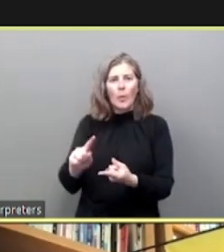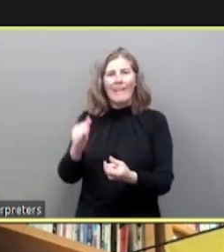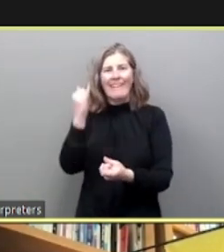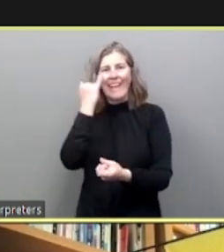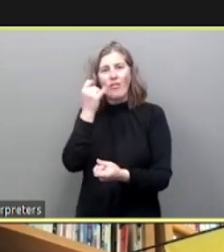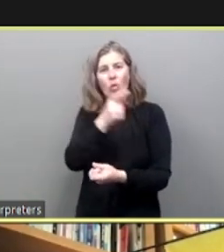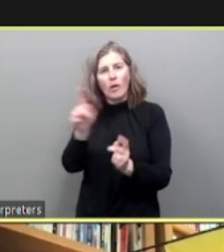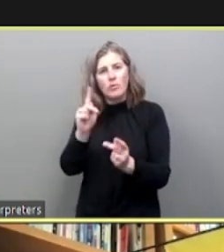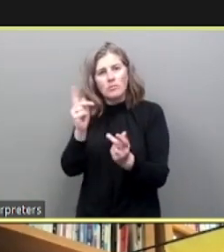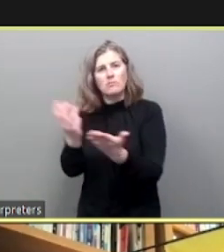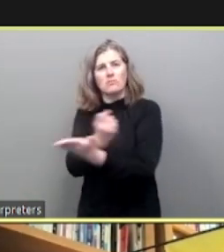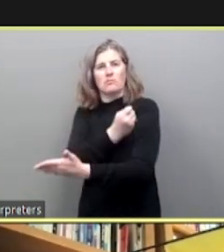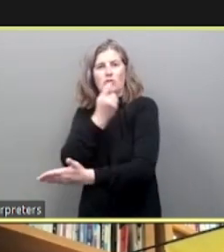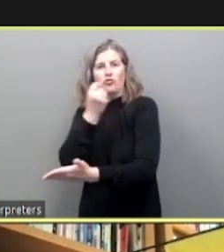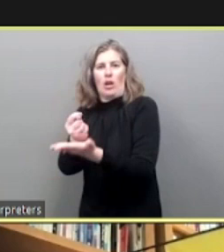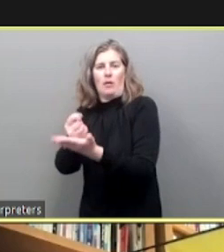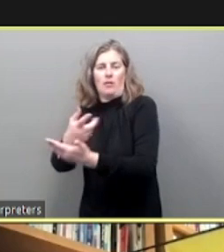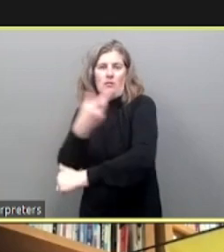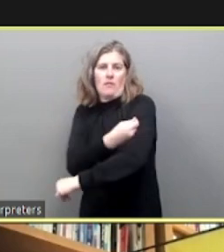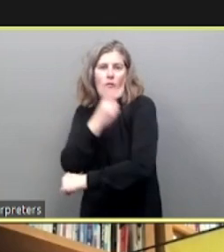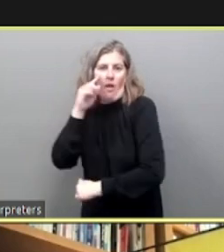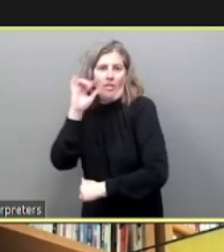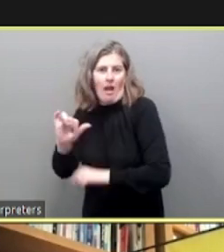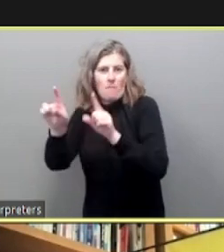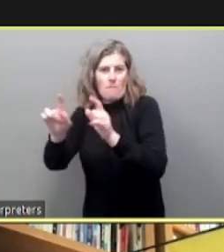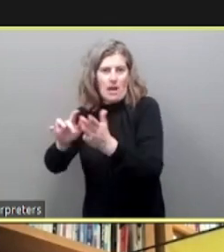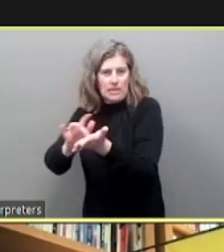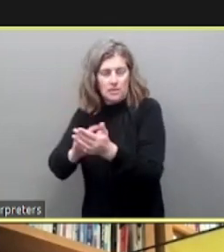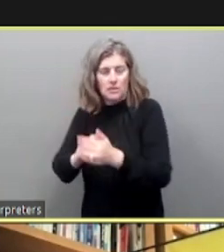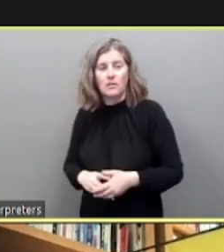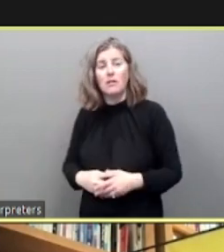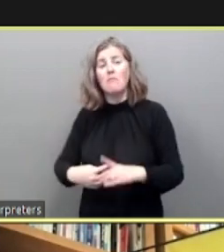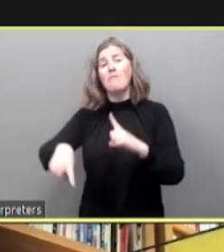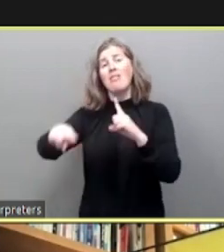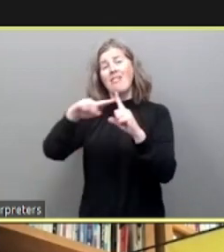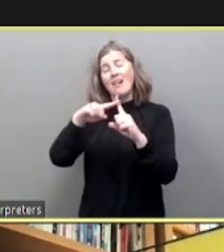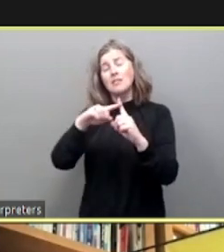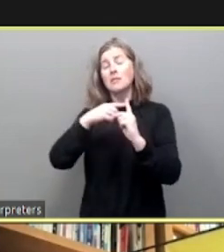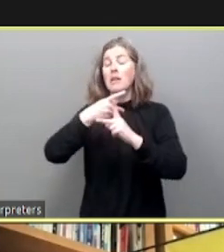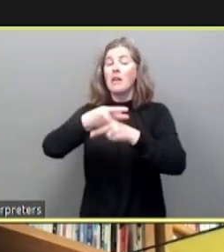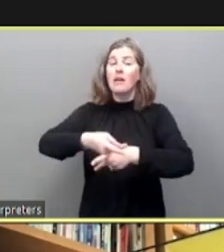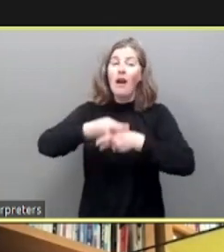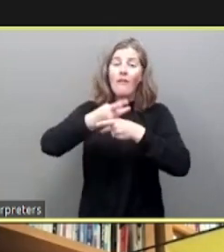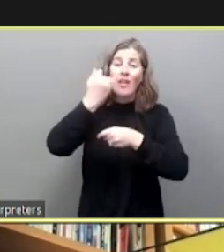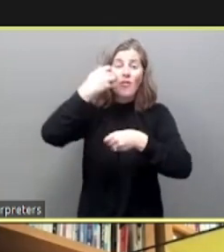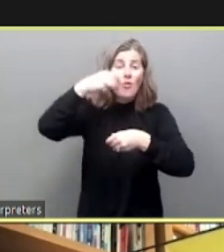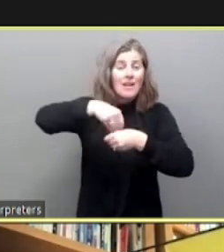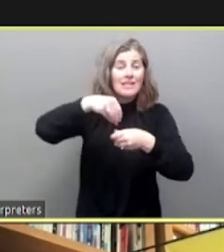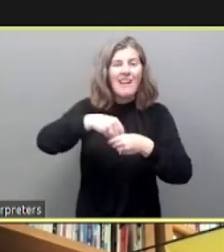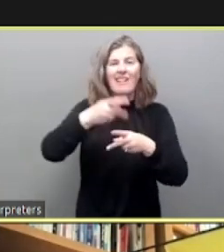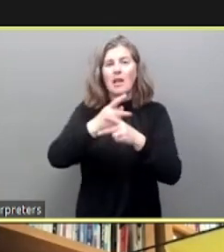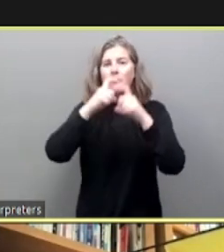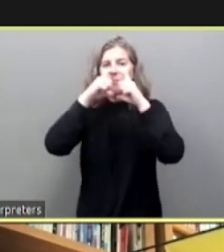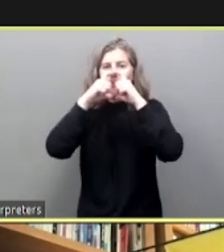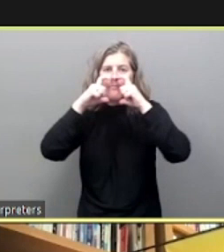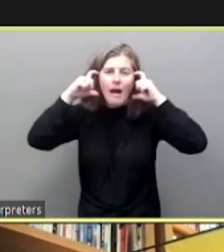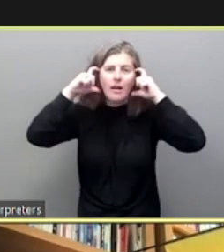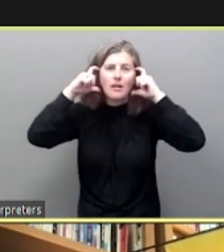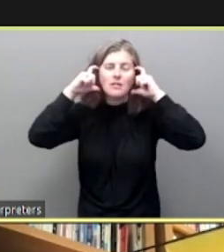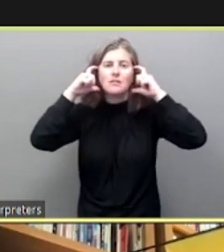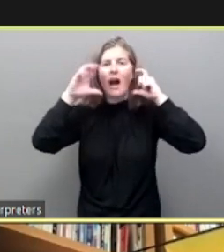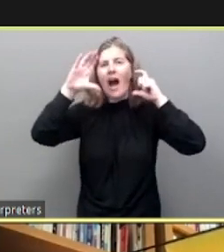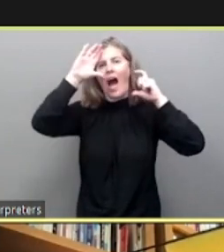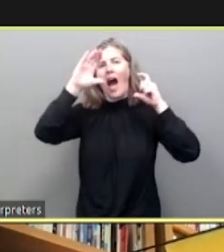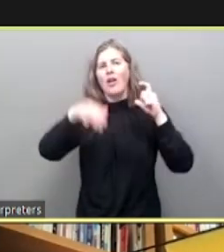able to get tested. And as always, be careful indoors, keep those masks on. I know we're